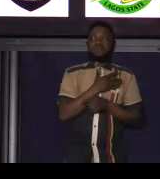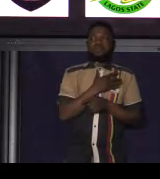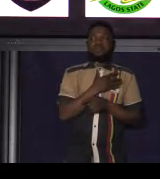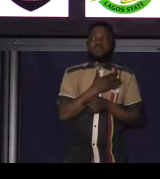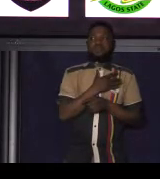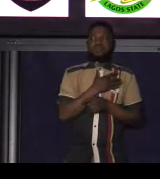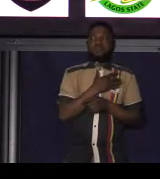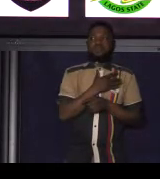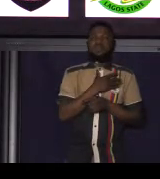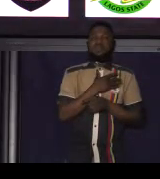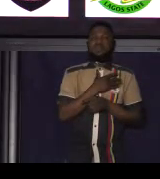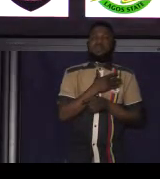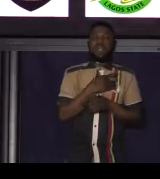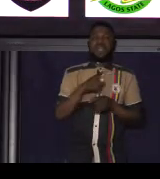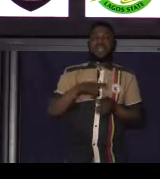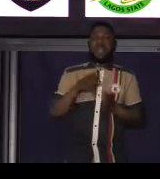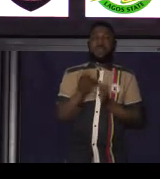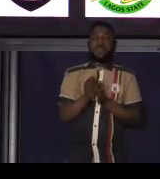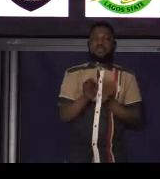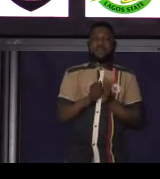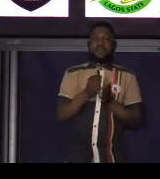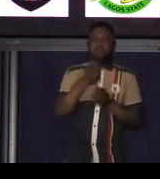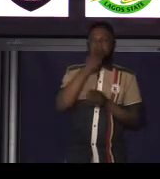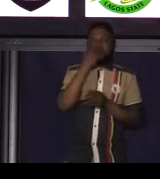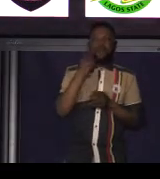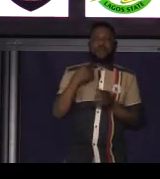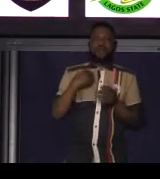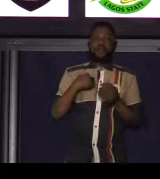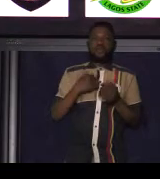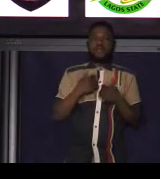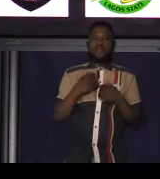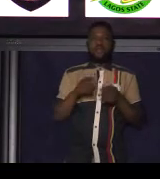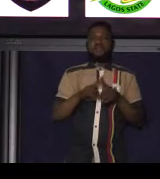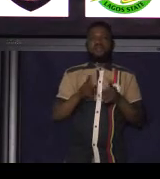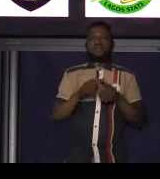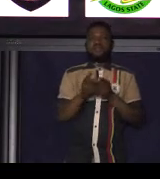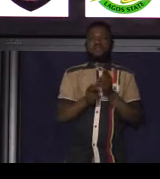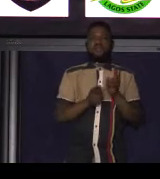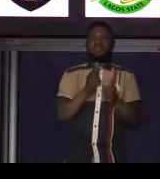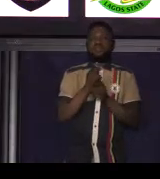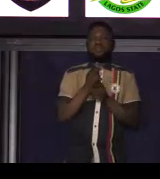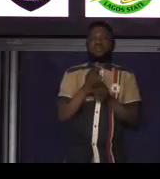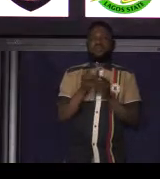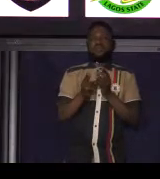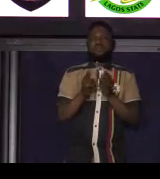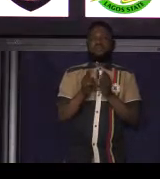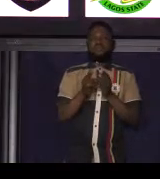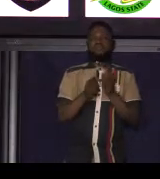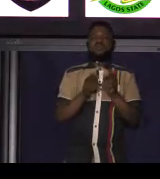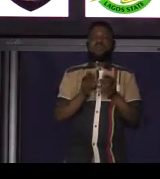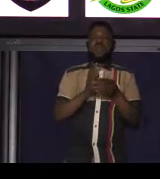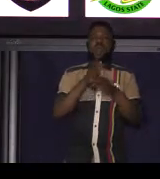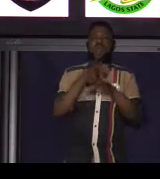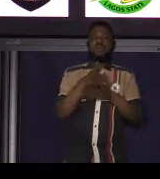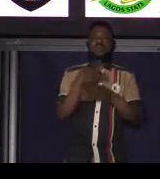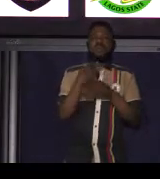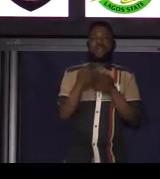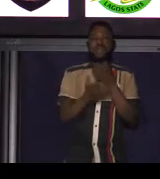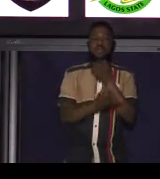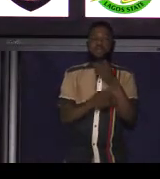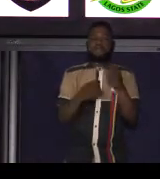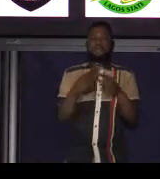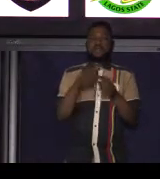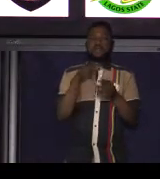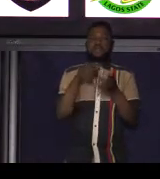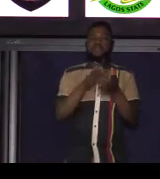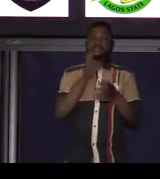to Universal Basic Education Board, Lagos State, because we have different Universal Basic Education Boards in the whole of the country, but